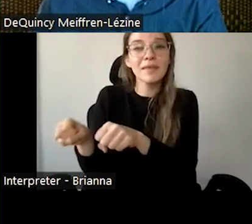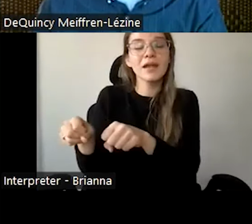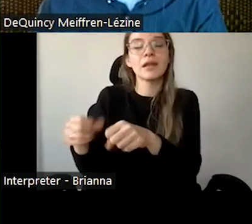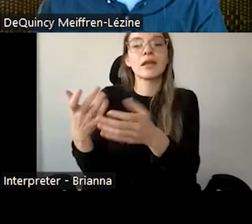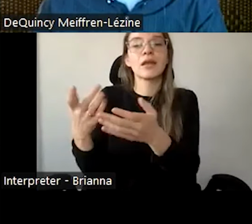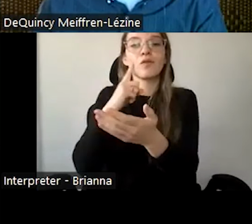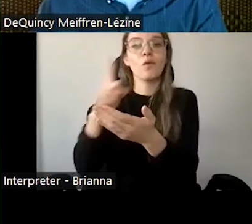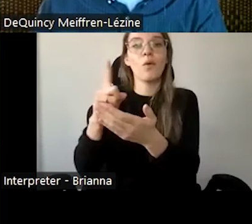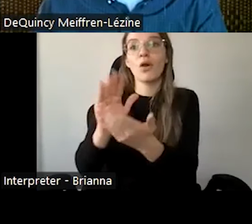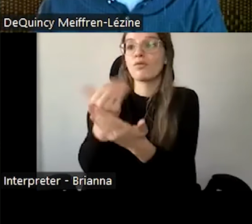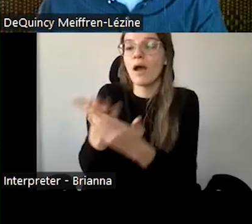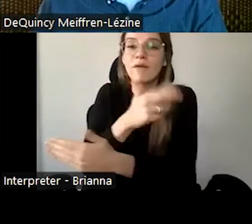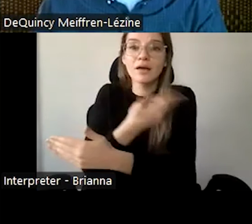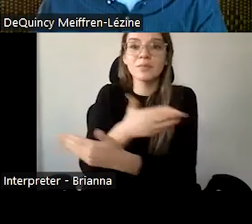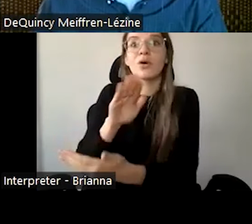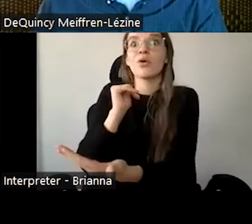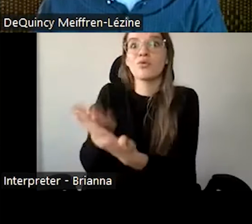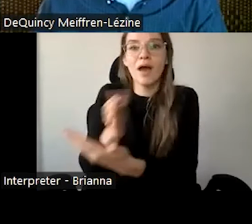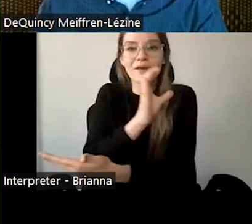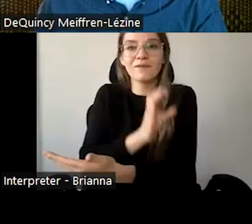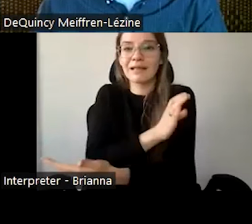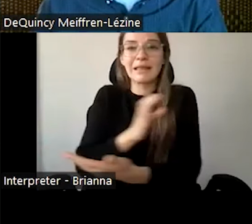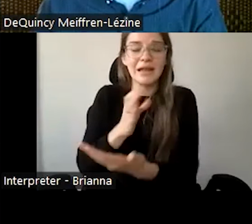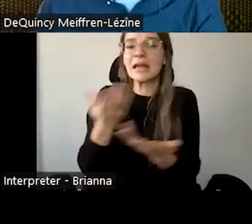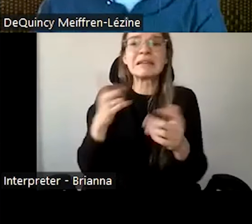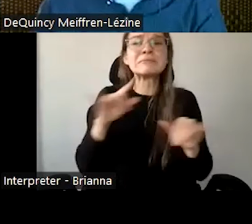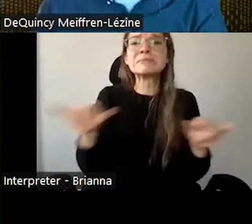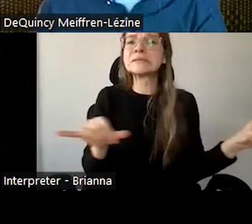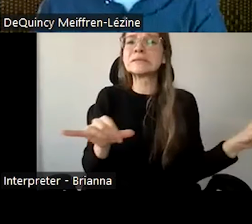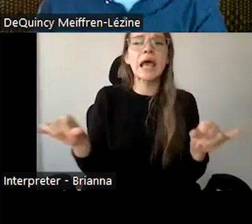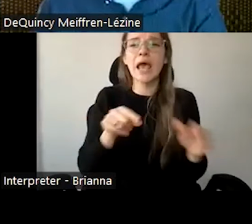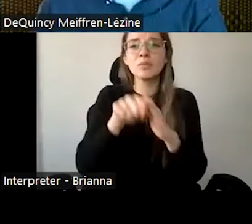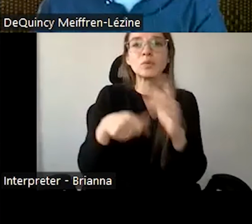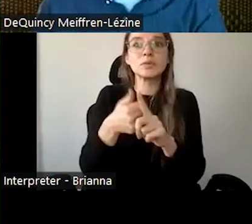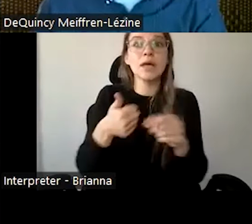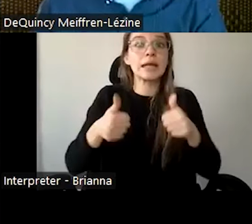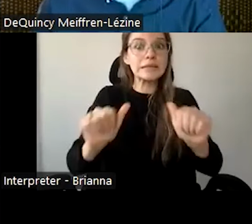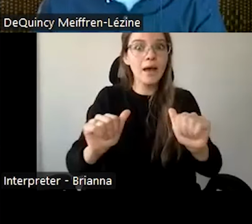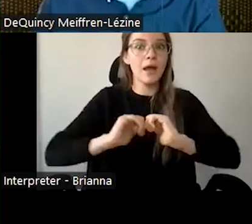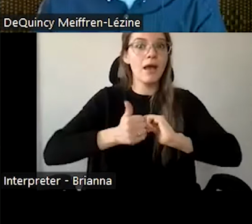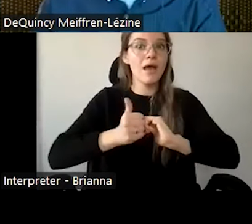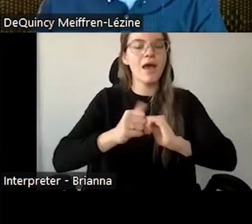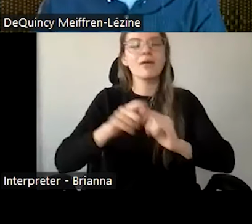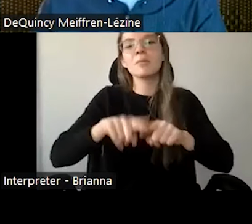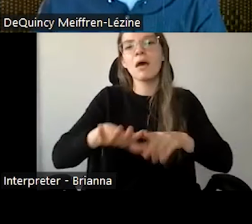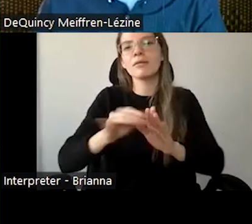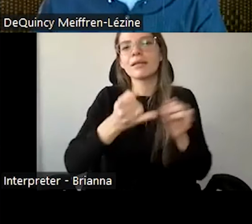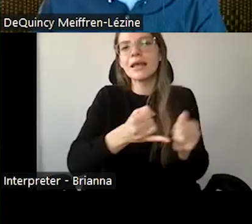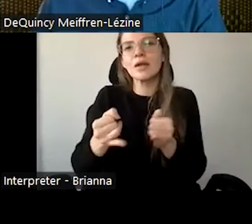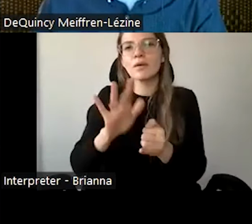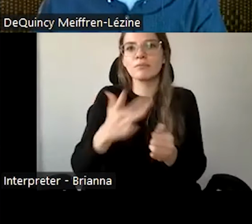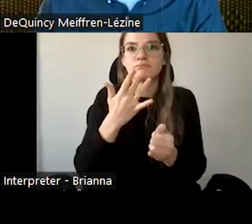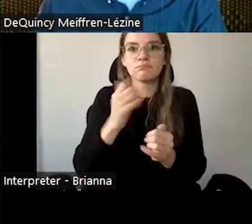to hospital or get to a clinic. So it could be the exact same suicide attempt in terms of what the individual characteristics are like, but because